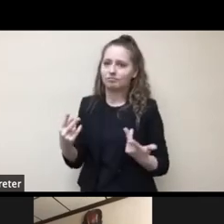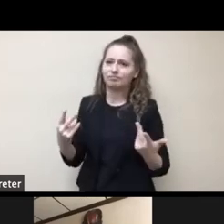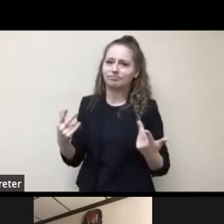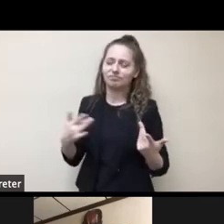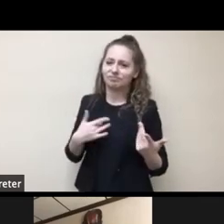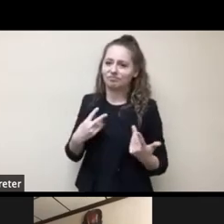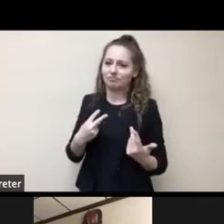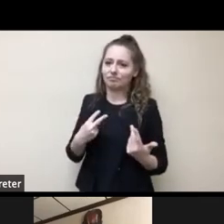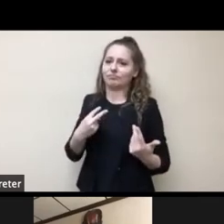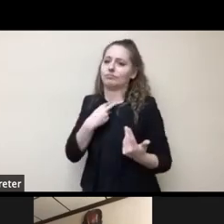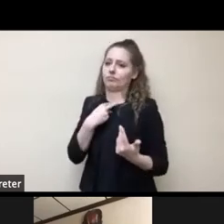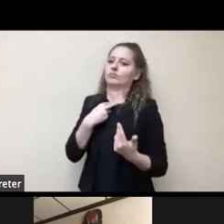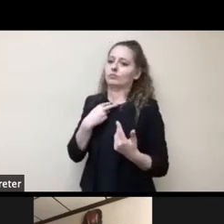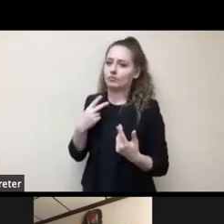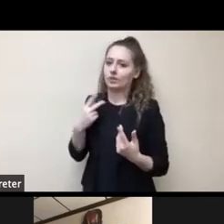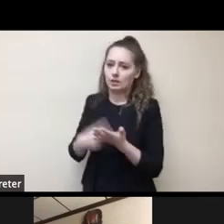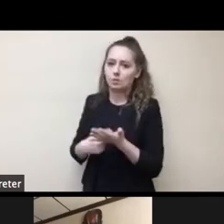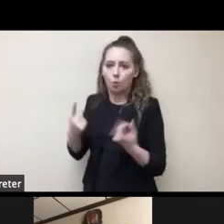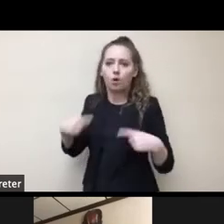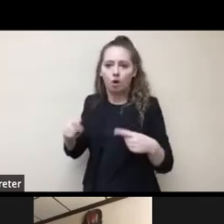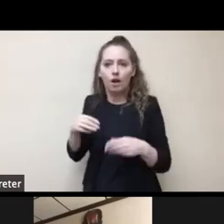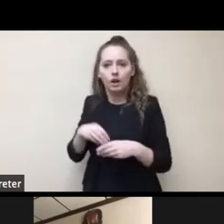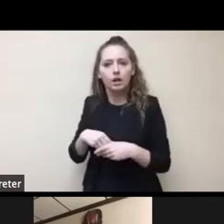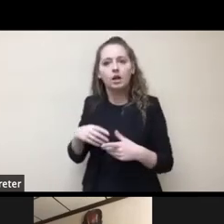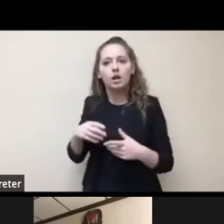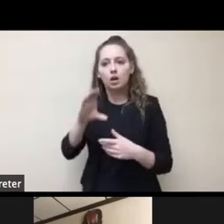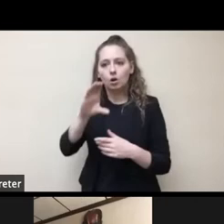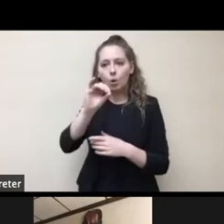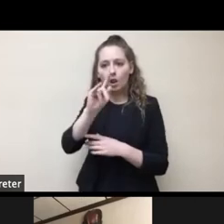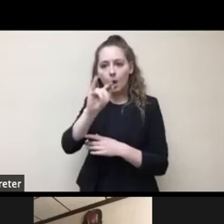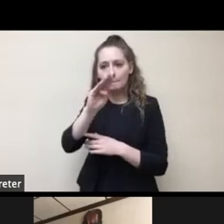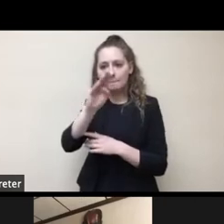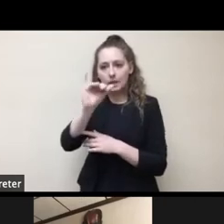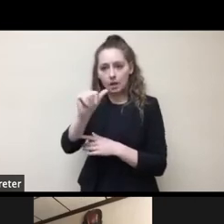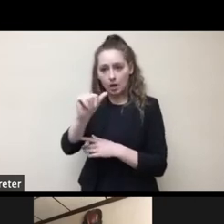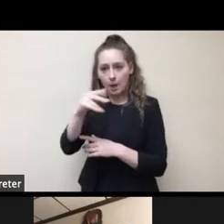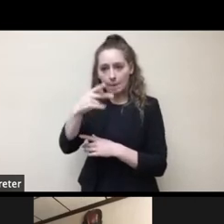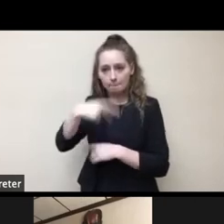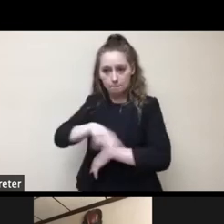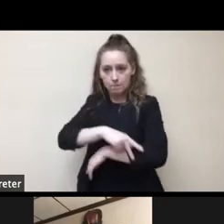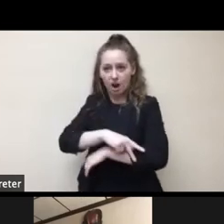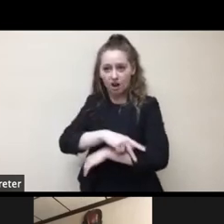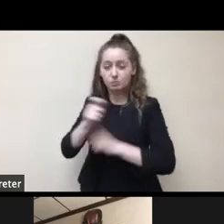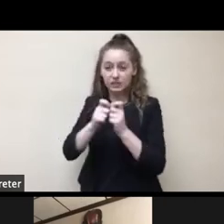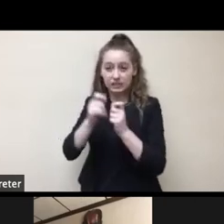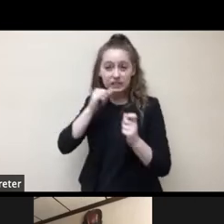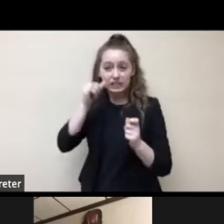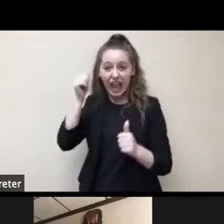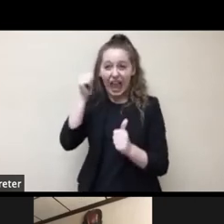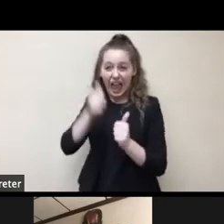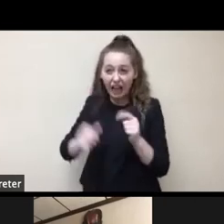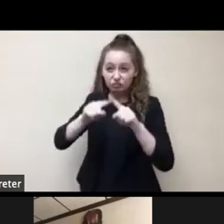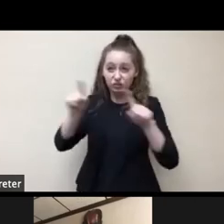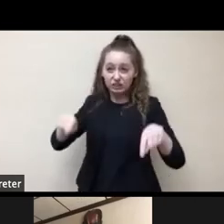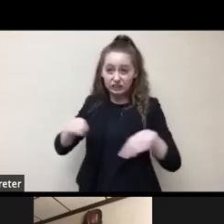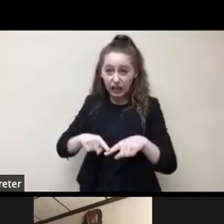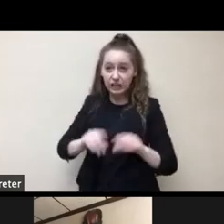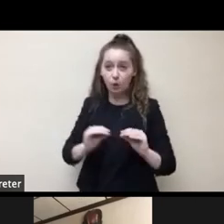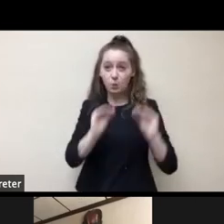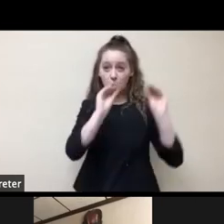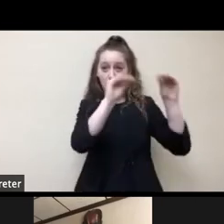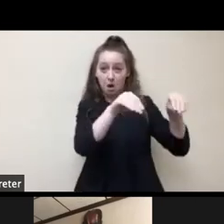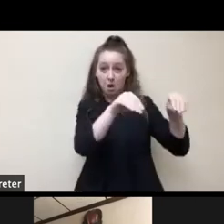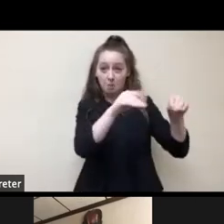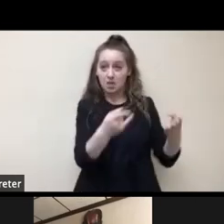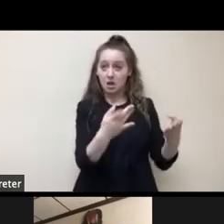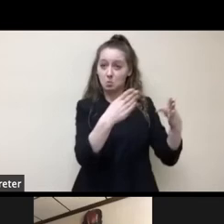in. Columbia Park specifically, yesterday, every single sign that we put up that was closed has been removed. Somebody took